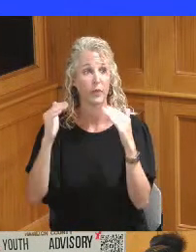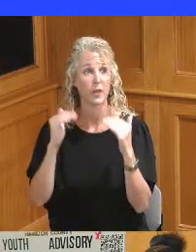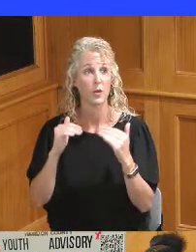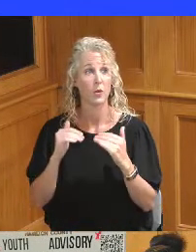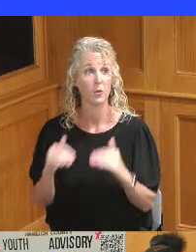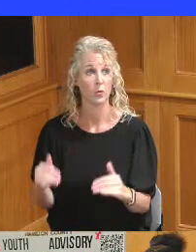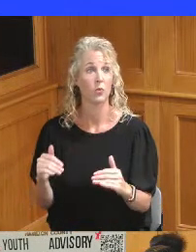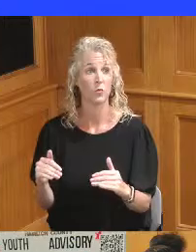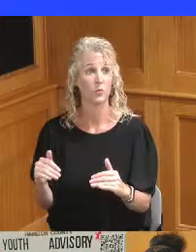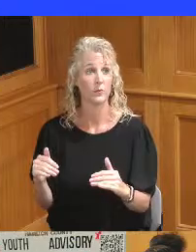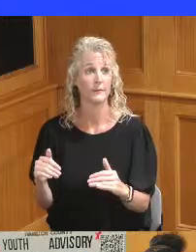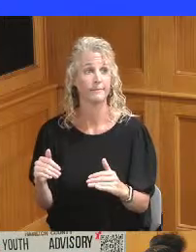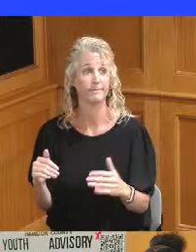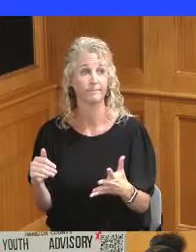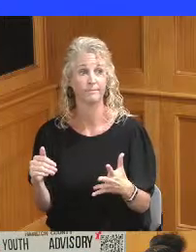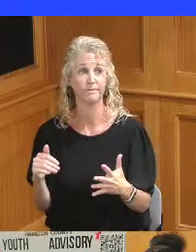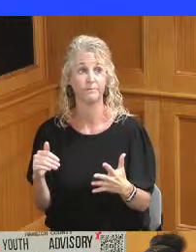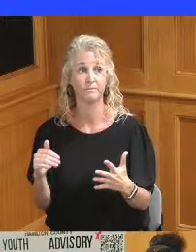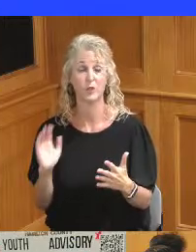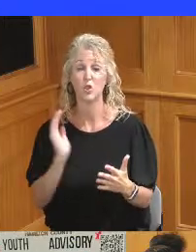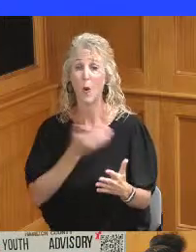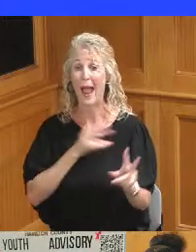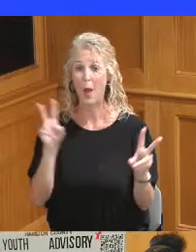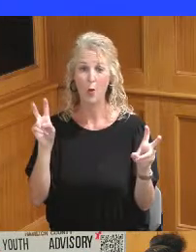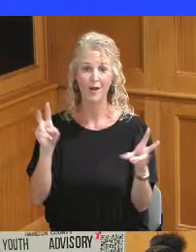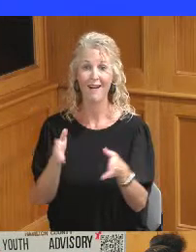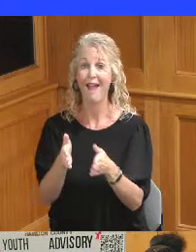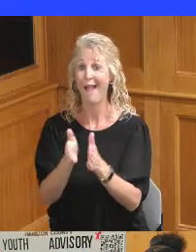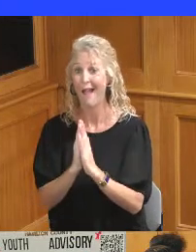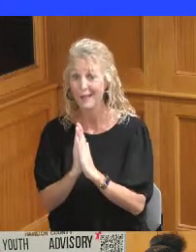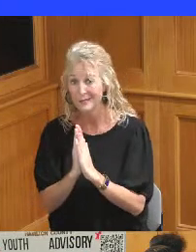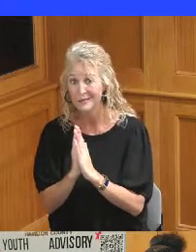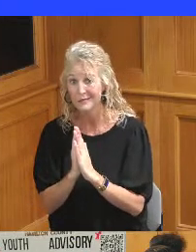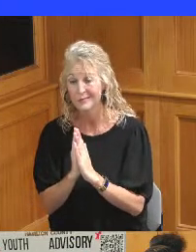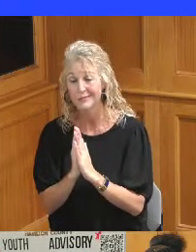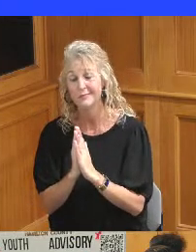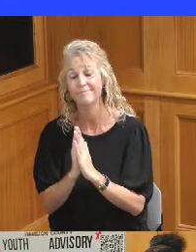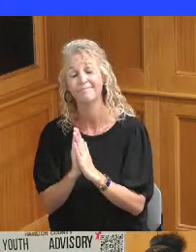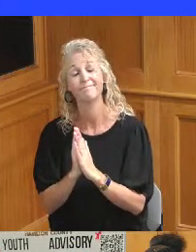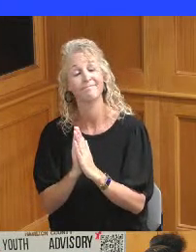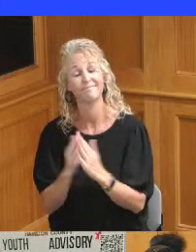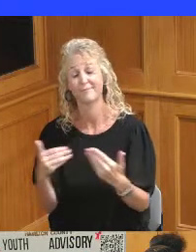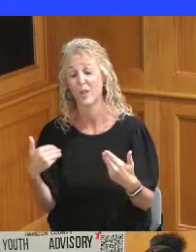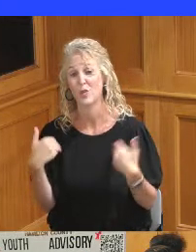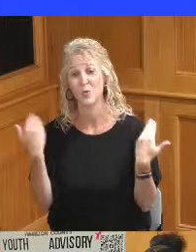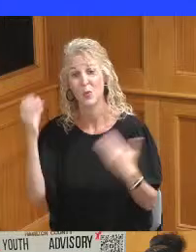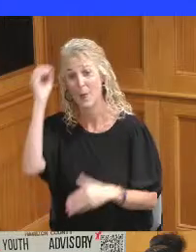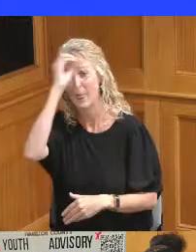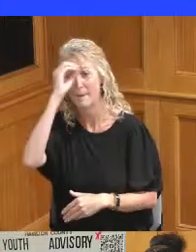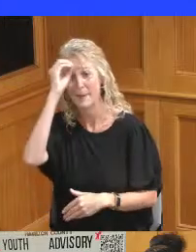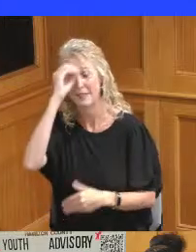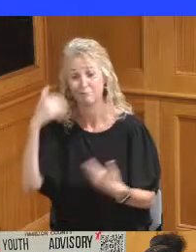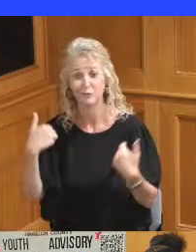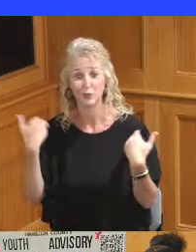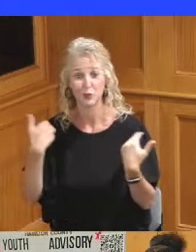So looking into our ask, we just want to emphasize the importance of having youth voices